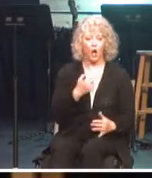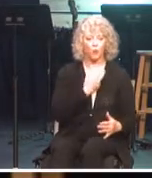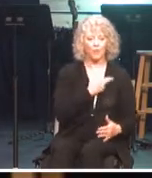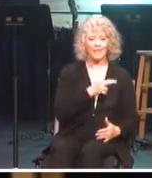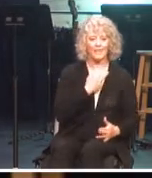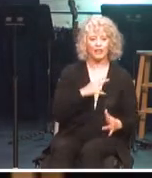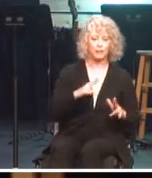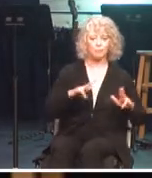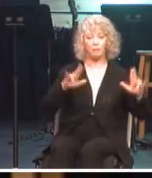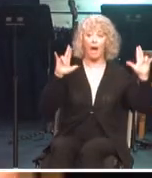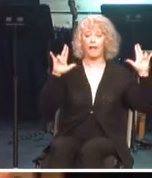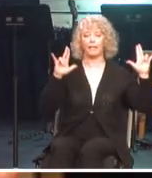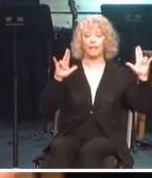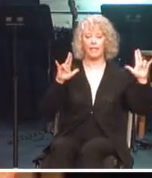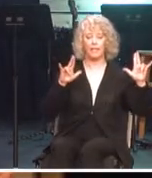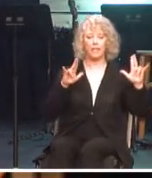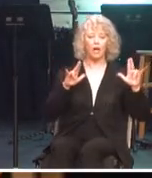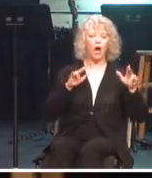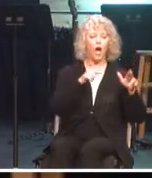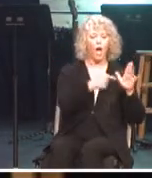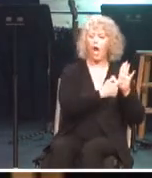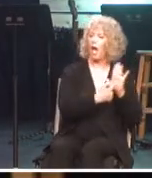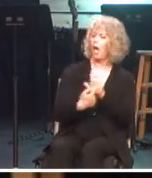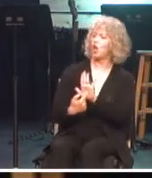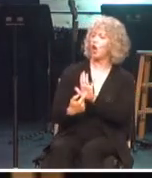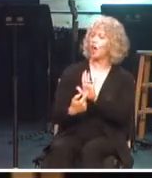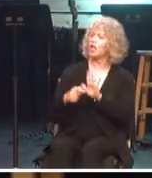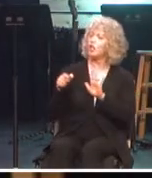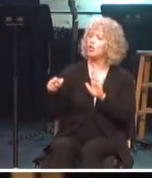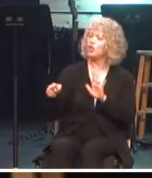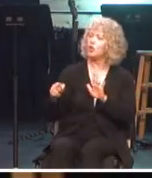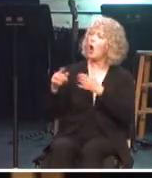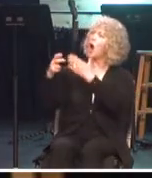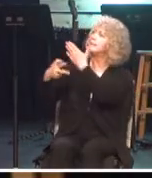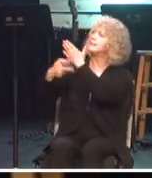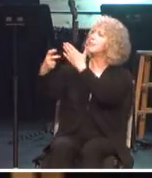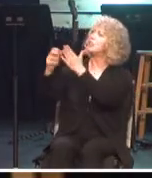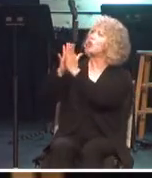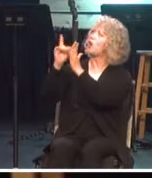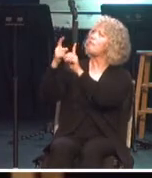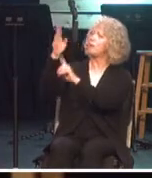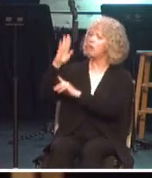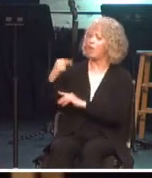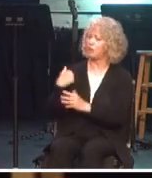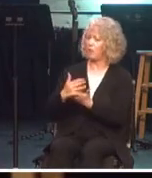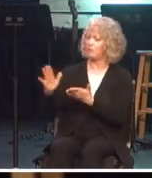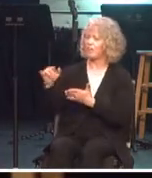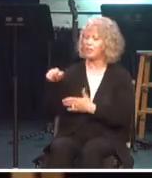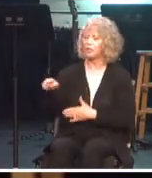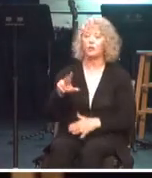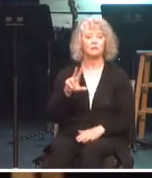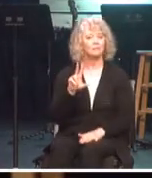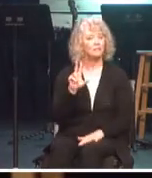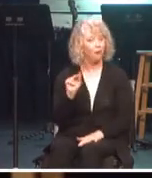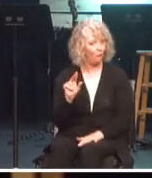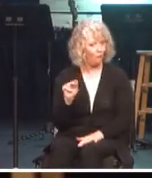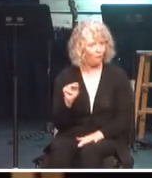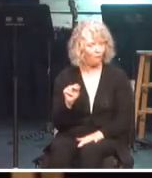religious piety. They're not saying you're stealing glory from the Father, therefore we reject you, no.